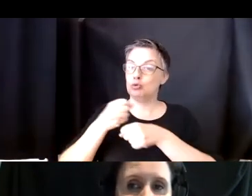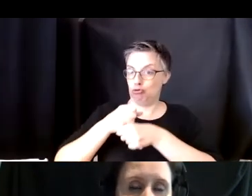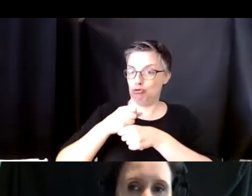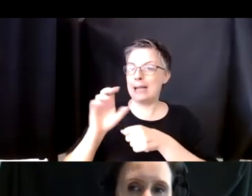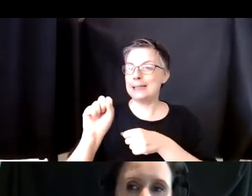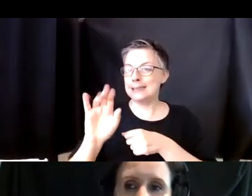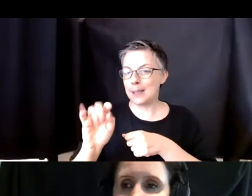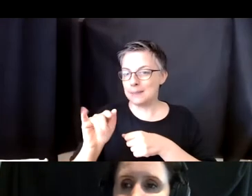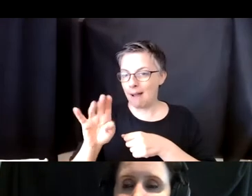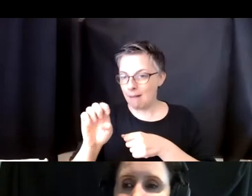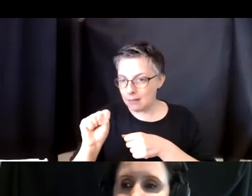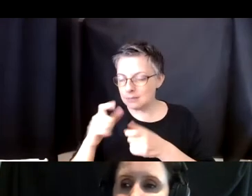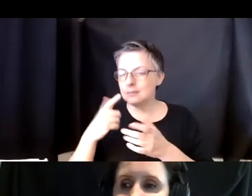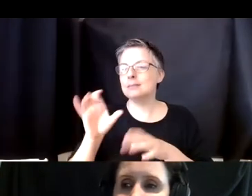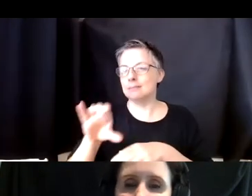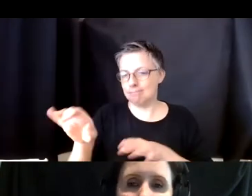or closed caption.